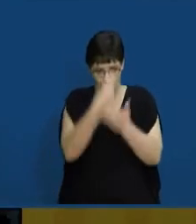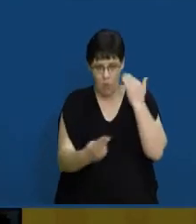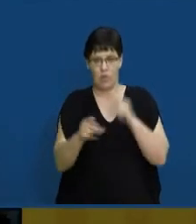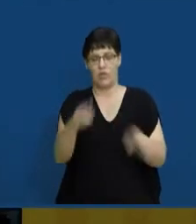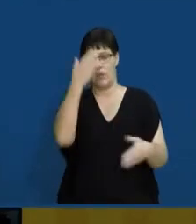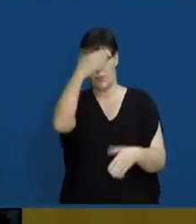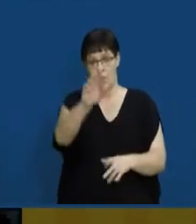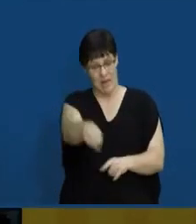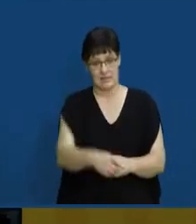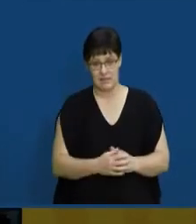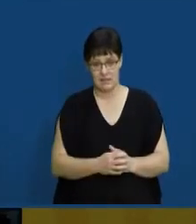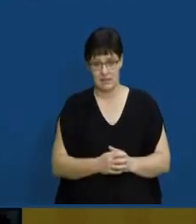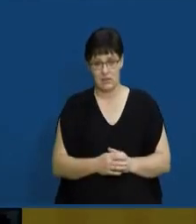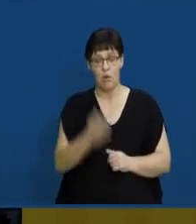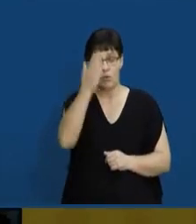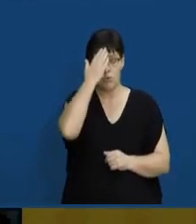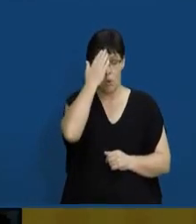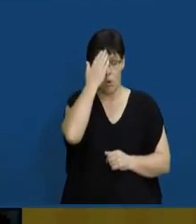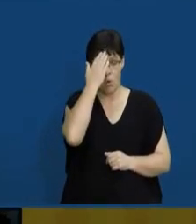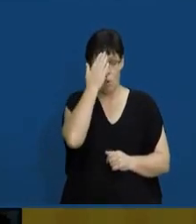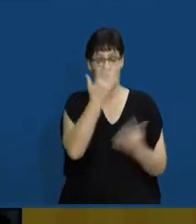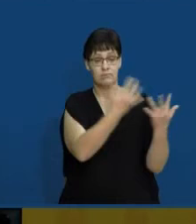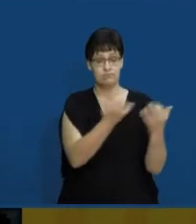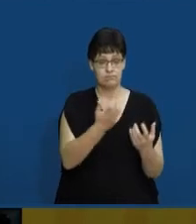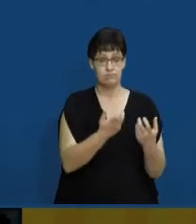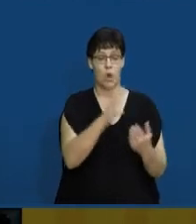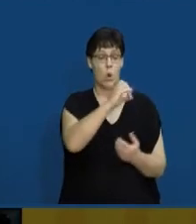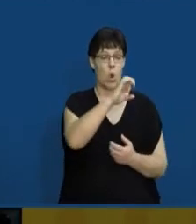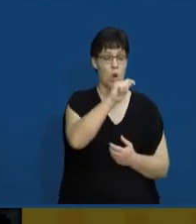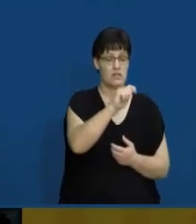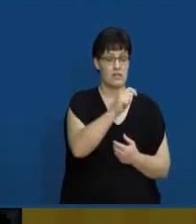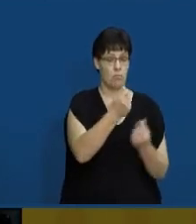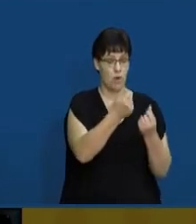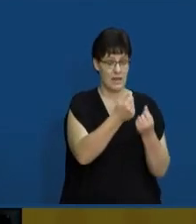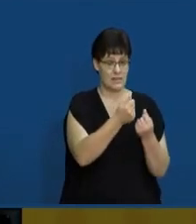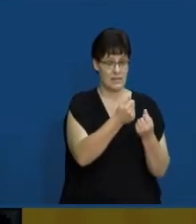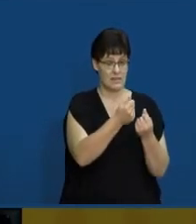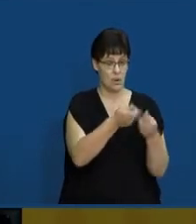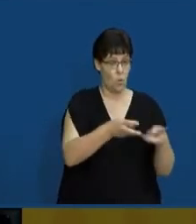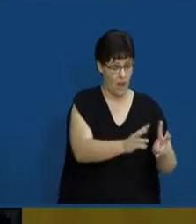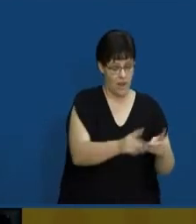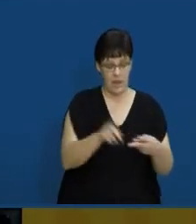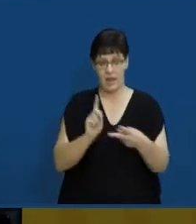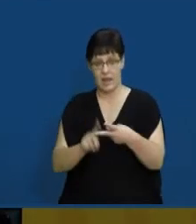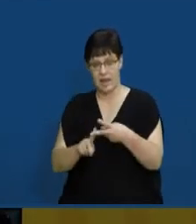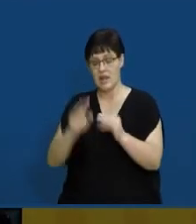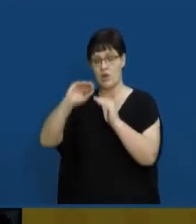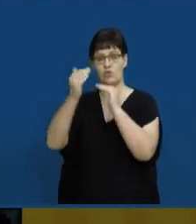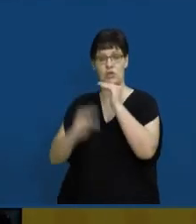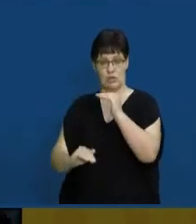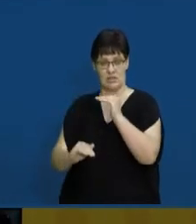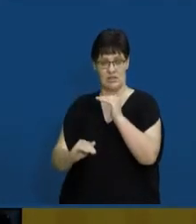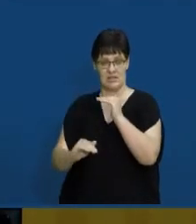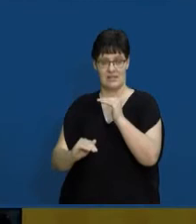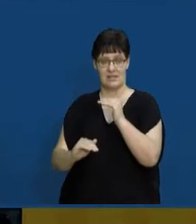Okay, grade 12s? Know how to work out the cost price method and know how to work on the reducing balance